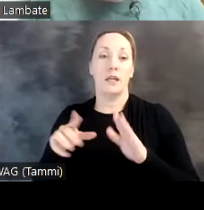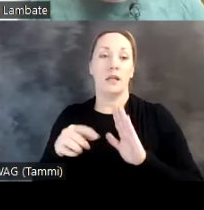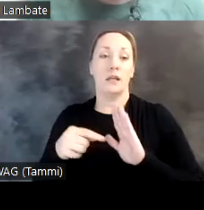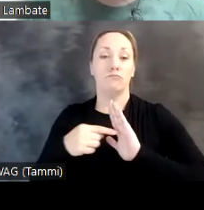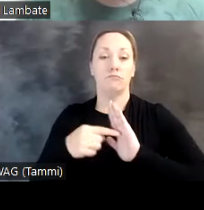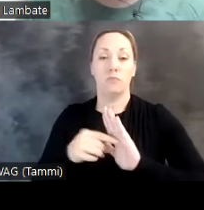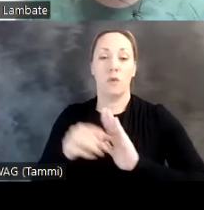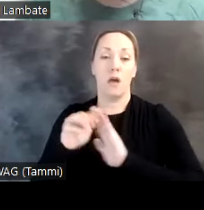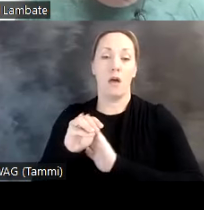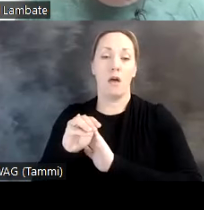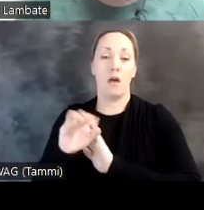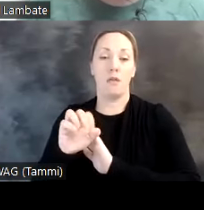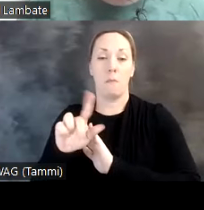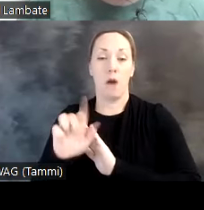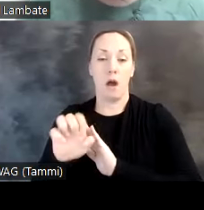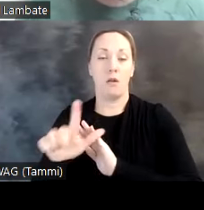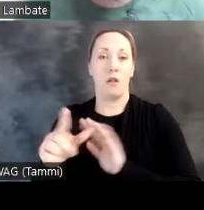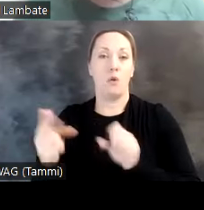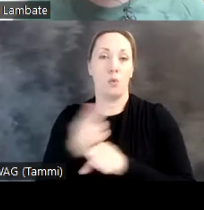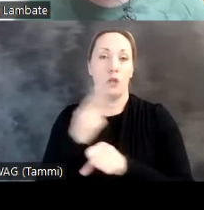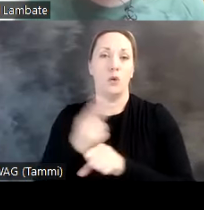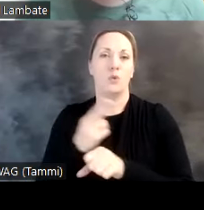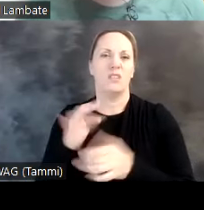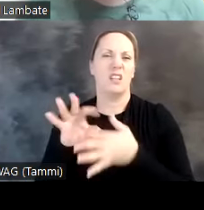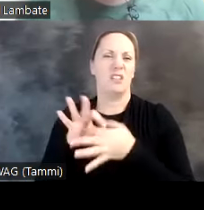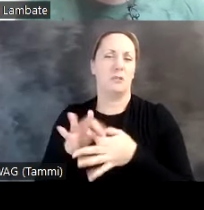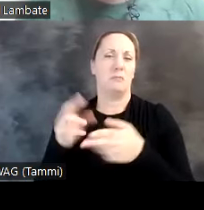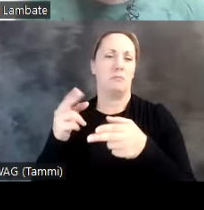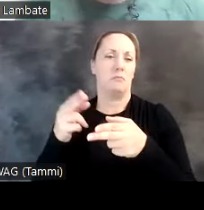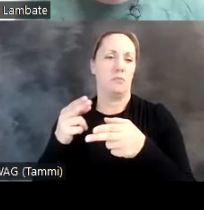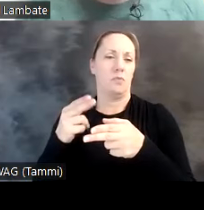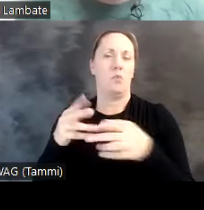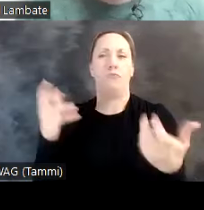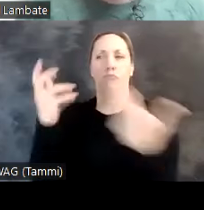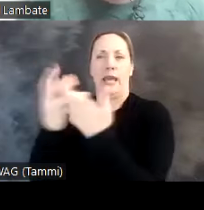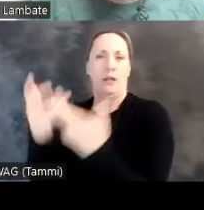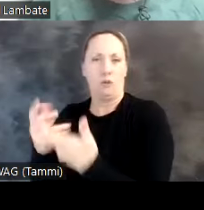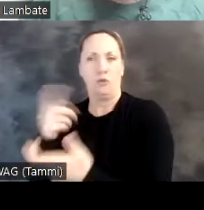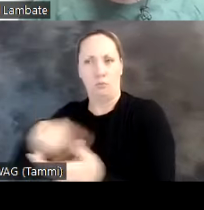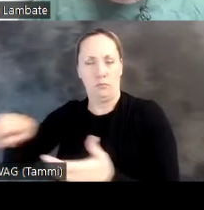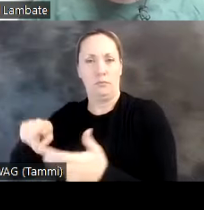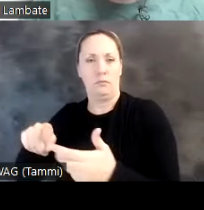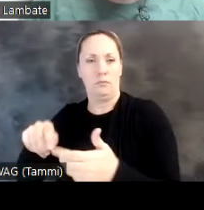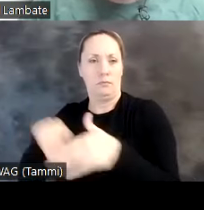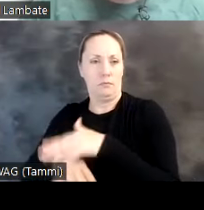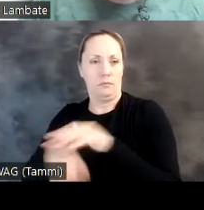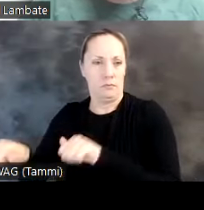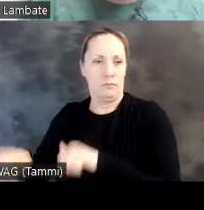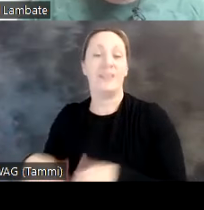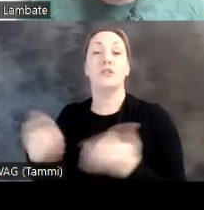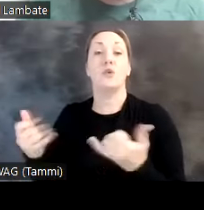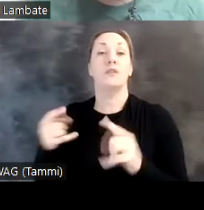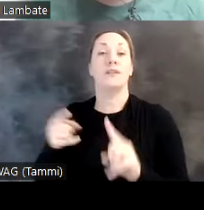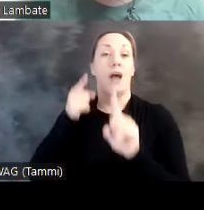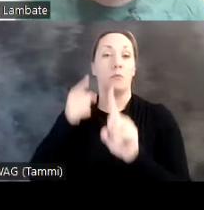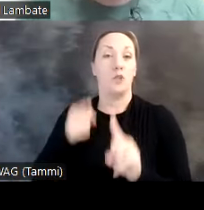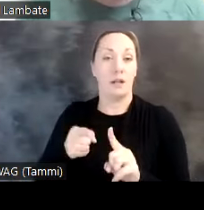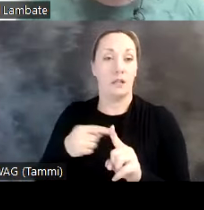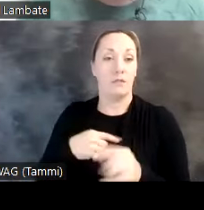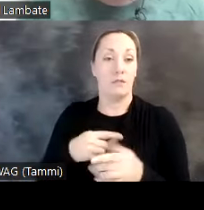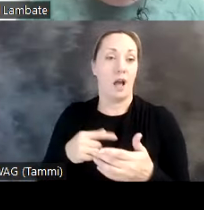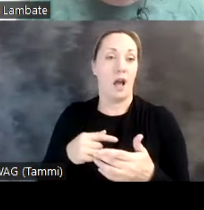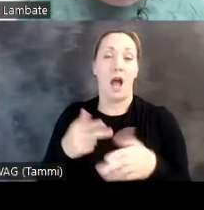so that was something about my organization. Moving on to the session objectives, I'll just quickly